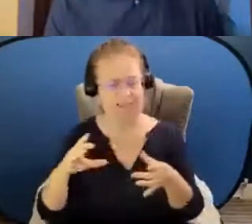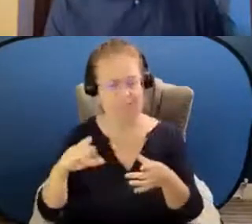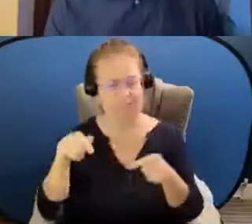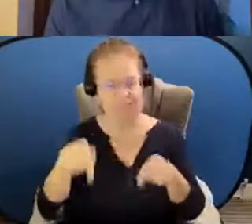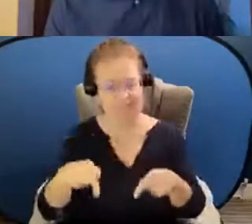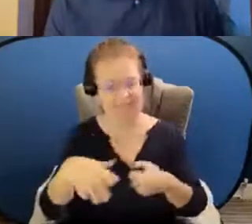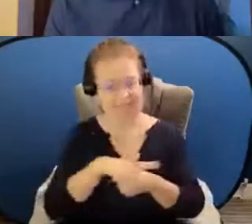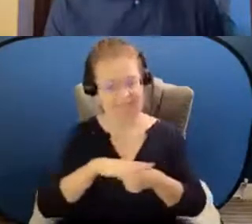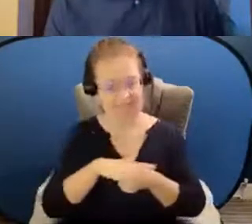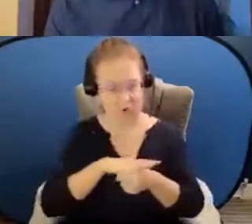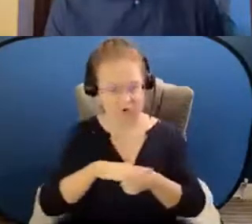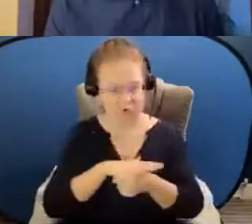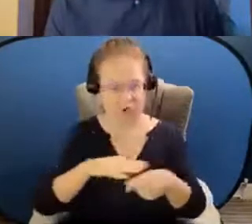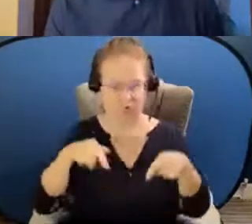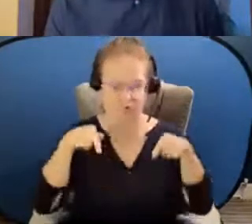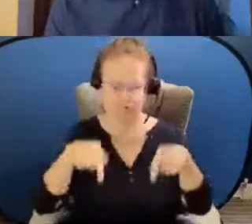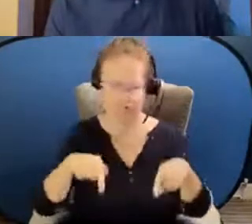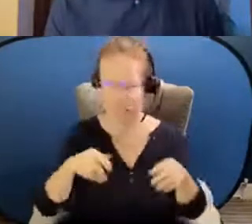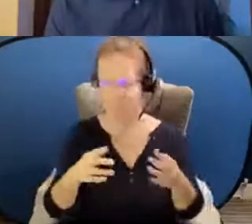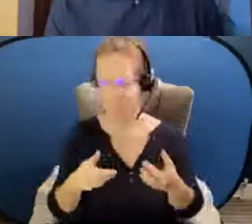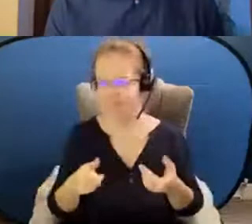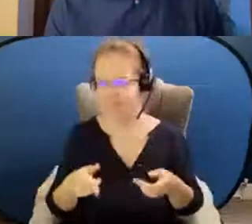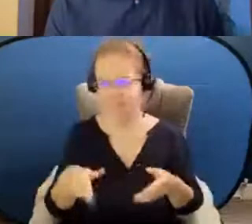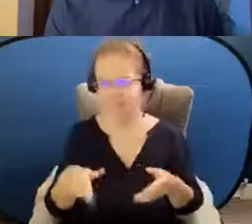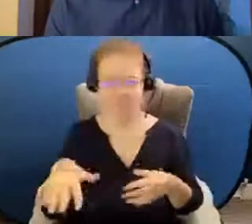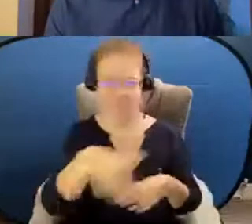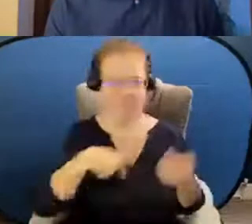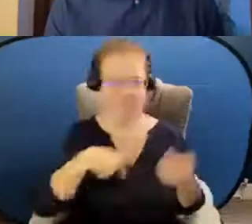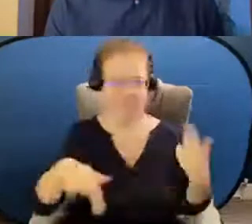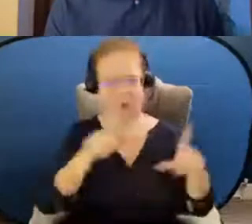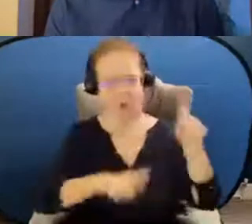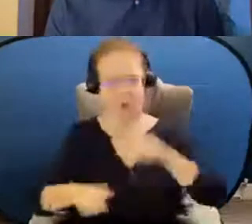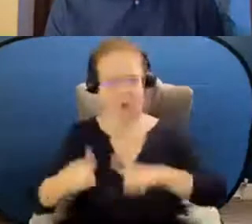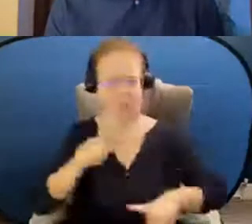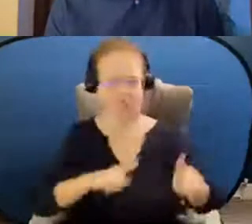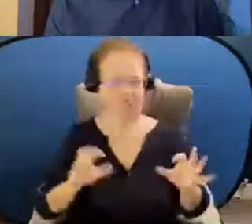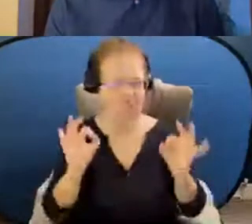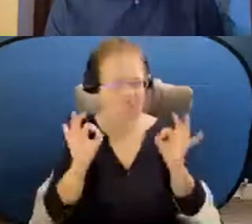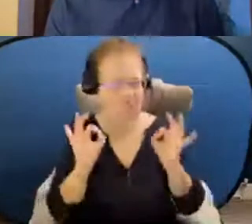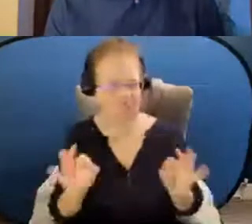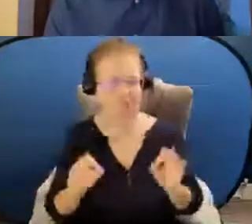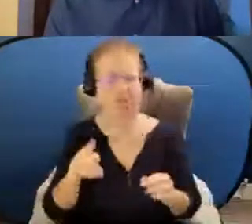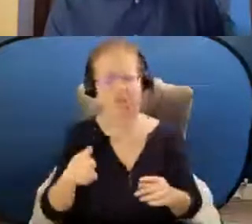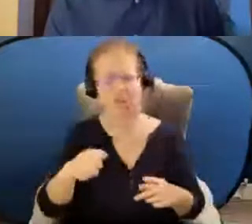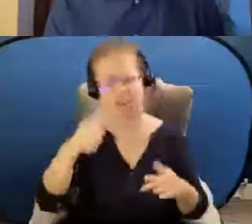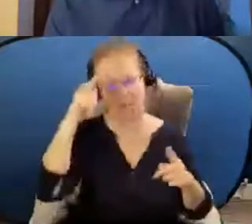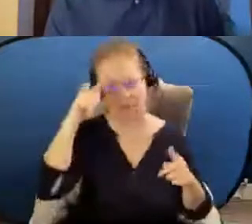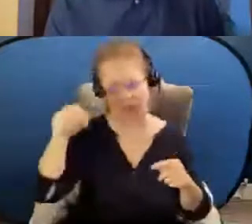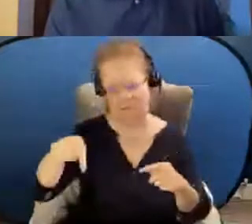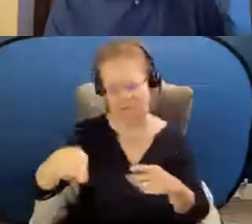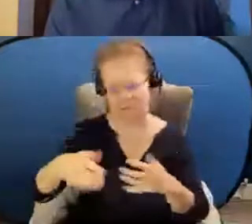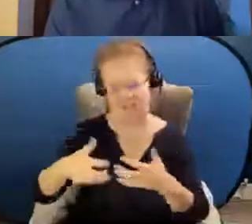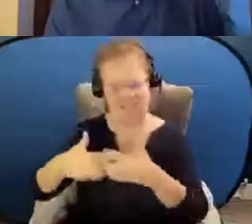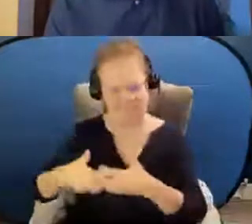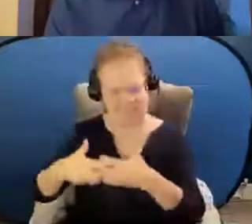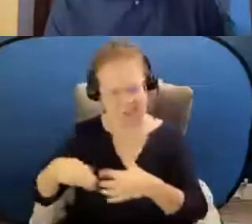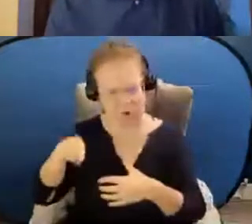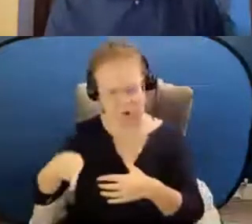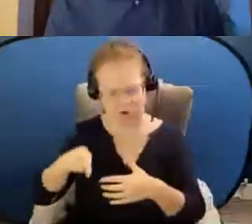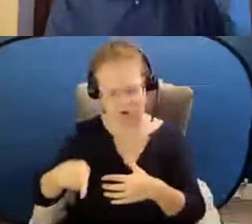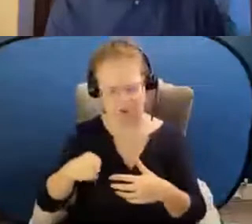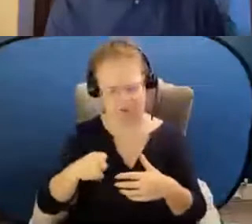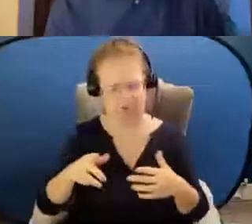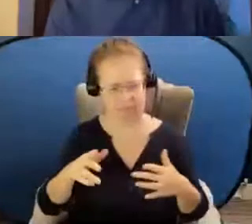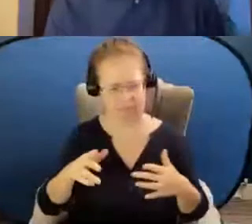in this environment and in this fantastic, you know, this conference, from the technology point of view, is there anything that, you